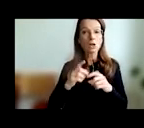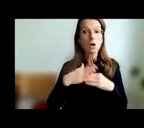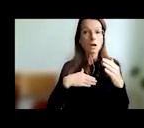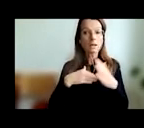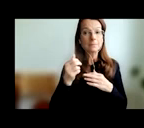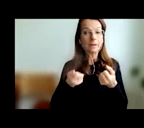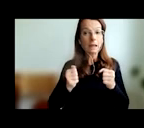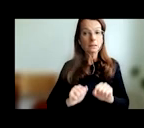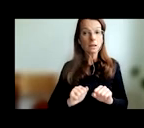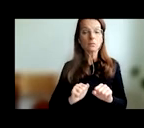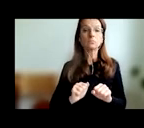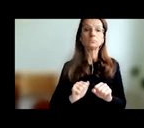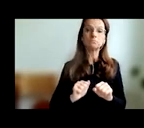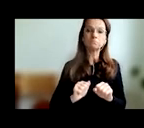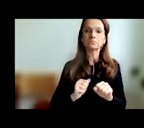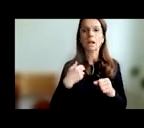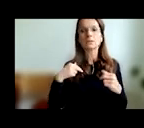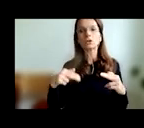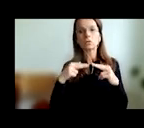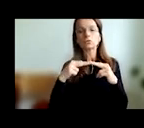People will have to have also